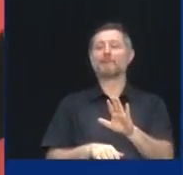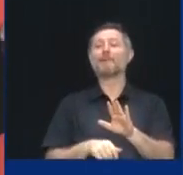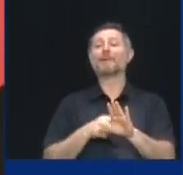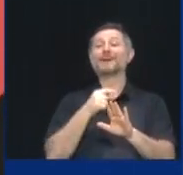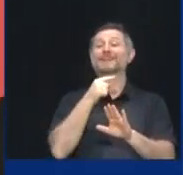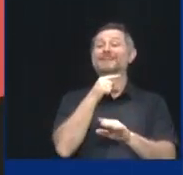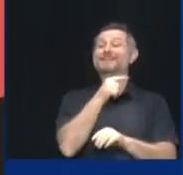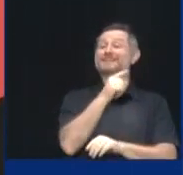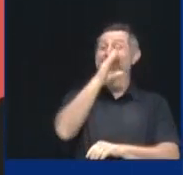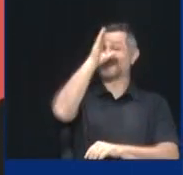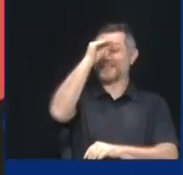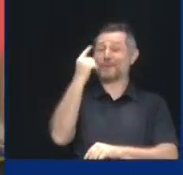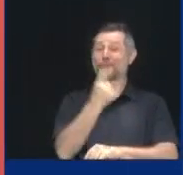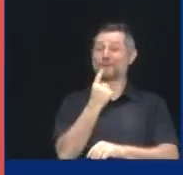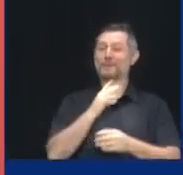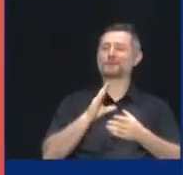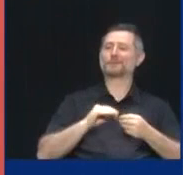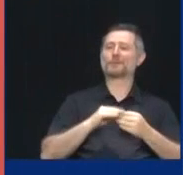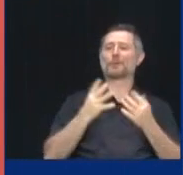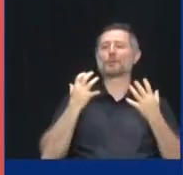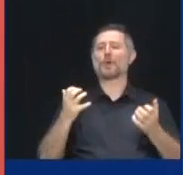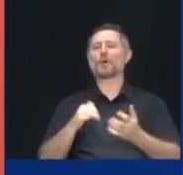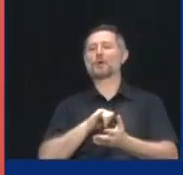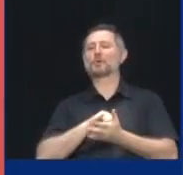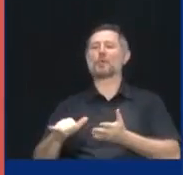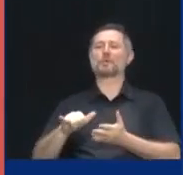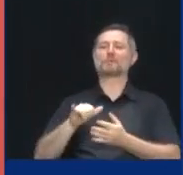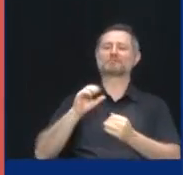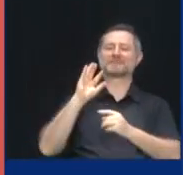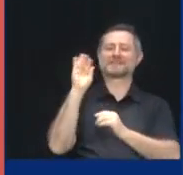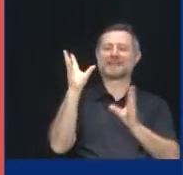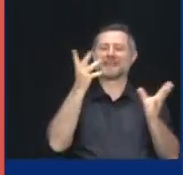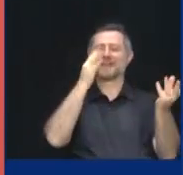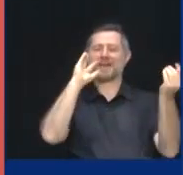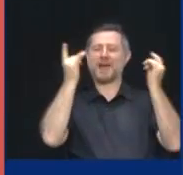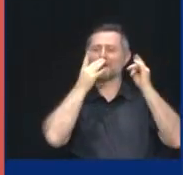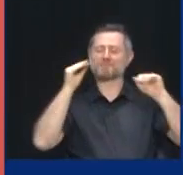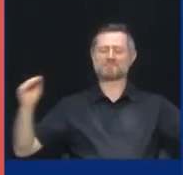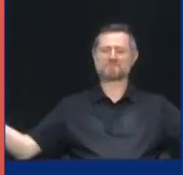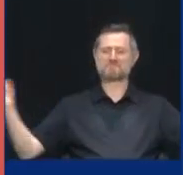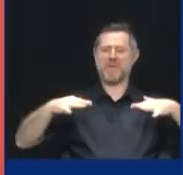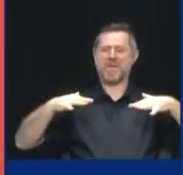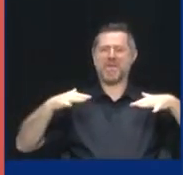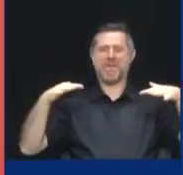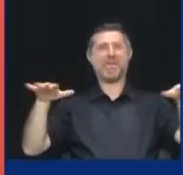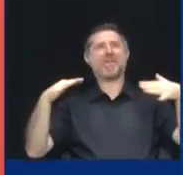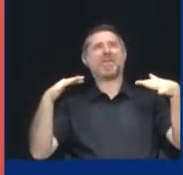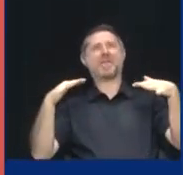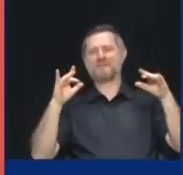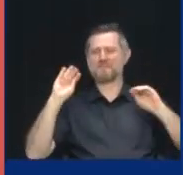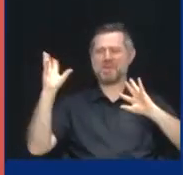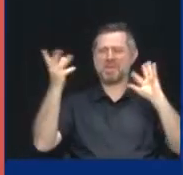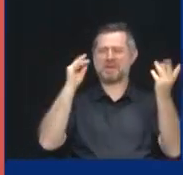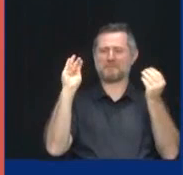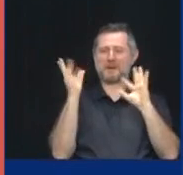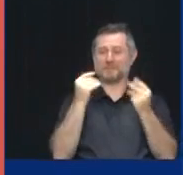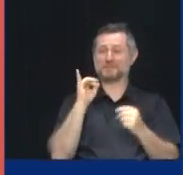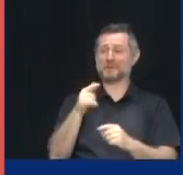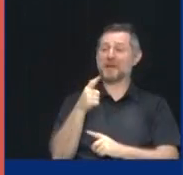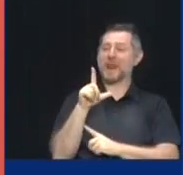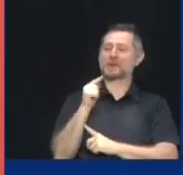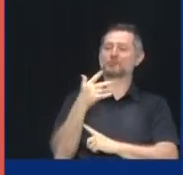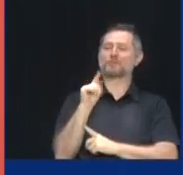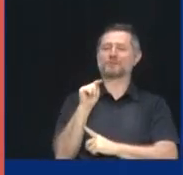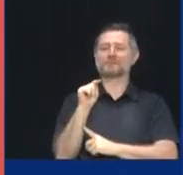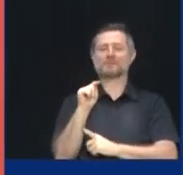New York a beacon of hope to LGBT people around the world. And we're going to take the next step, and I am proud to